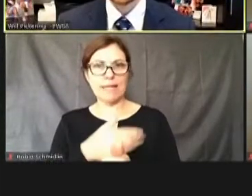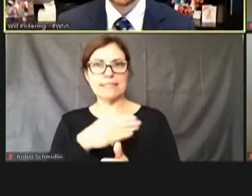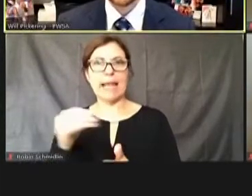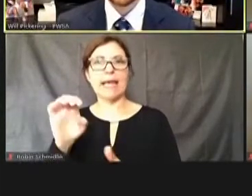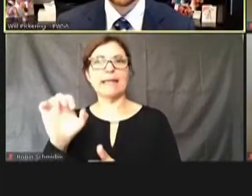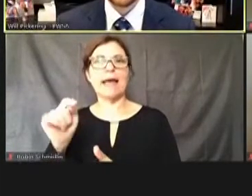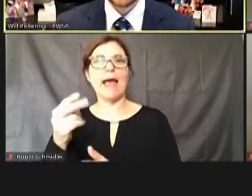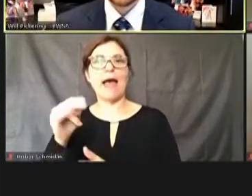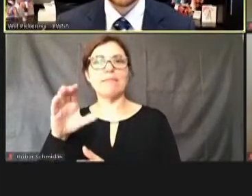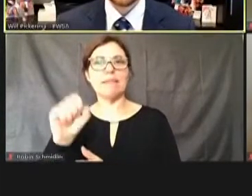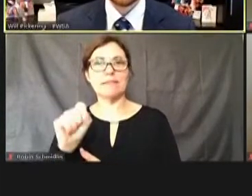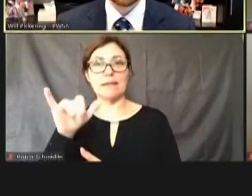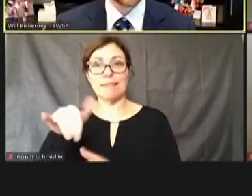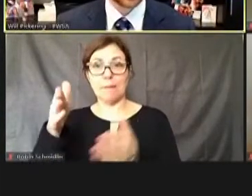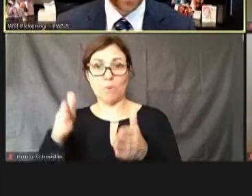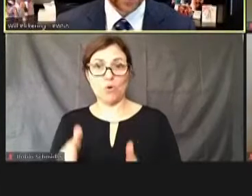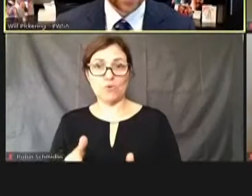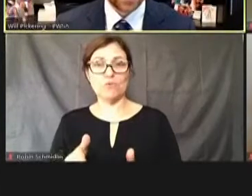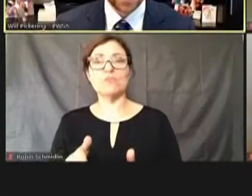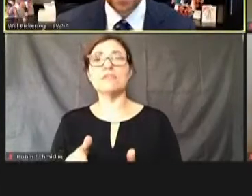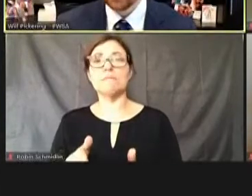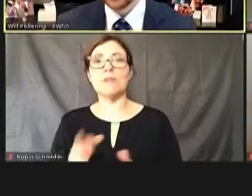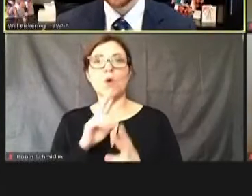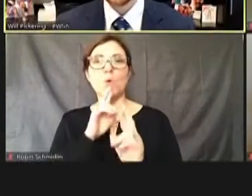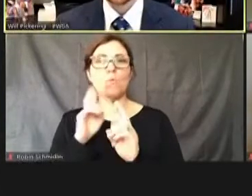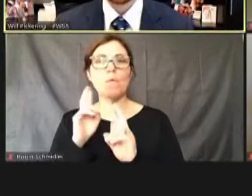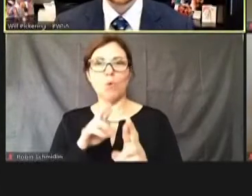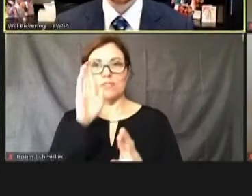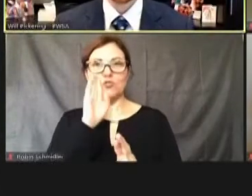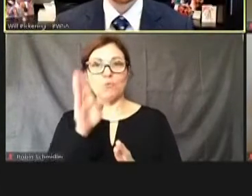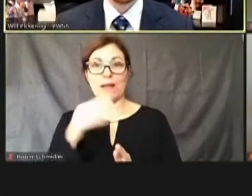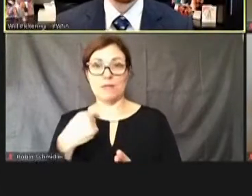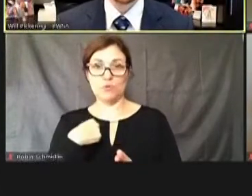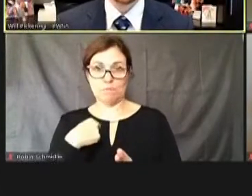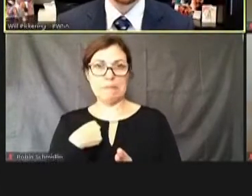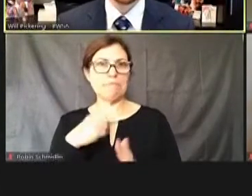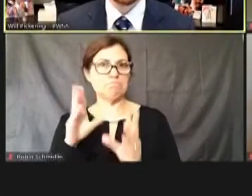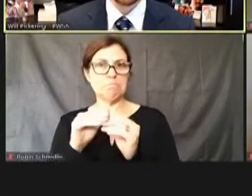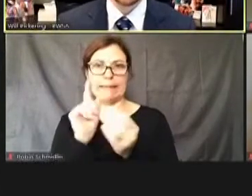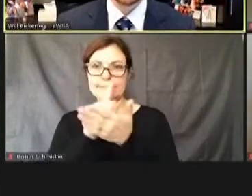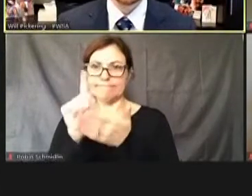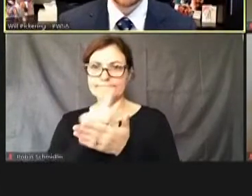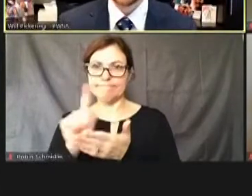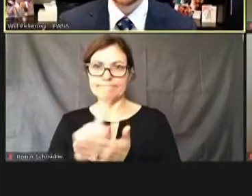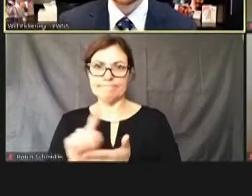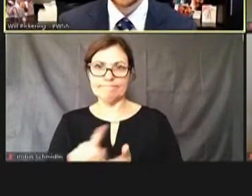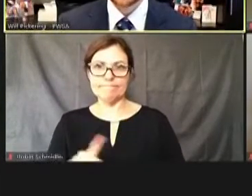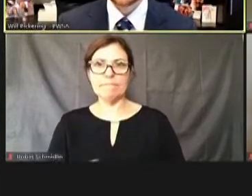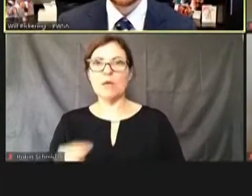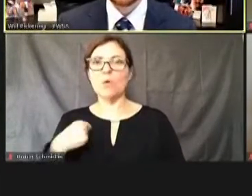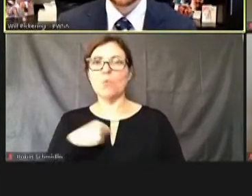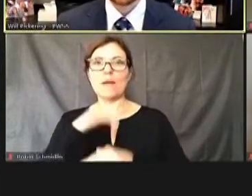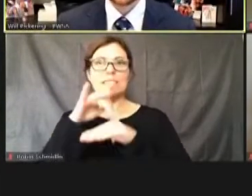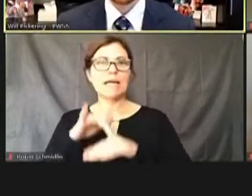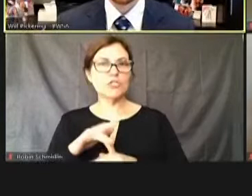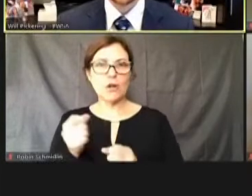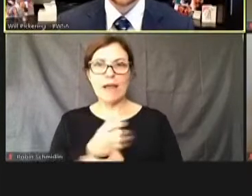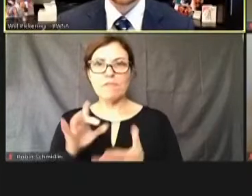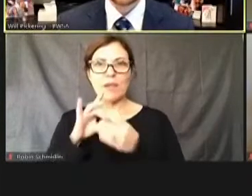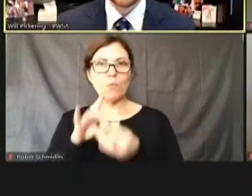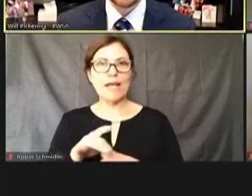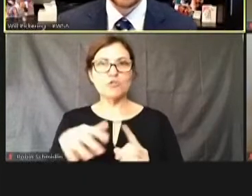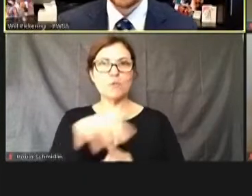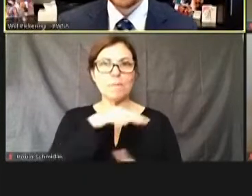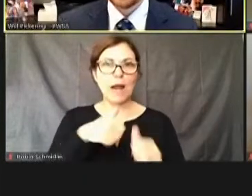is reports directly to me. We meet on a weekly basis, and we cover all things ethics and environmental